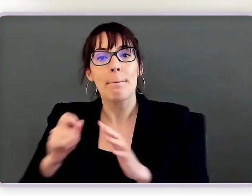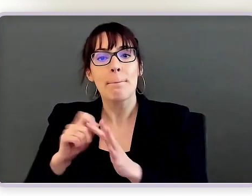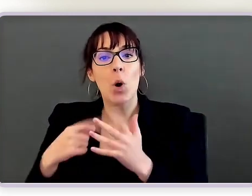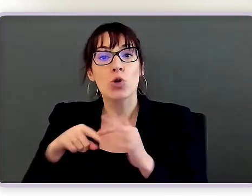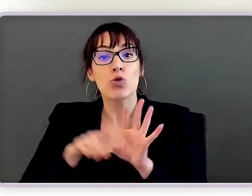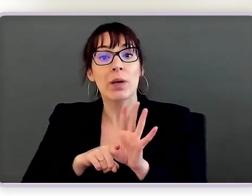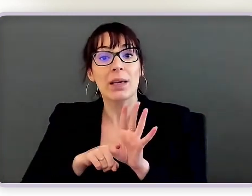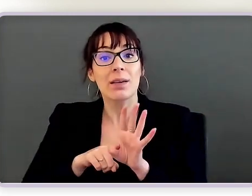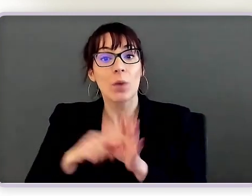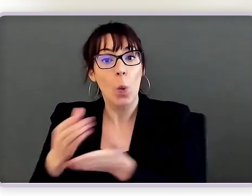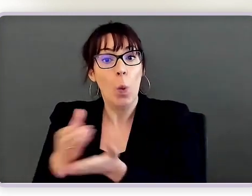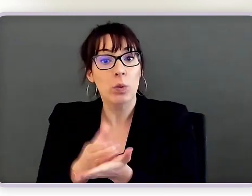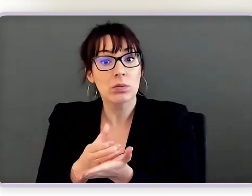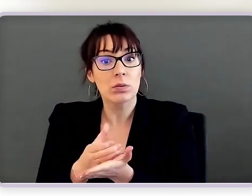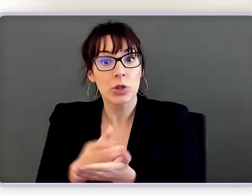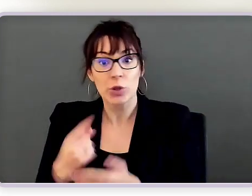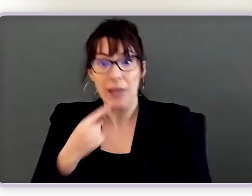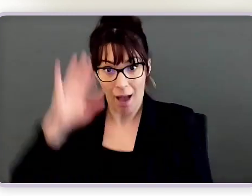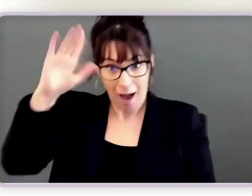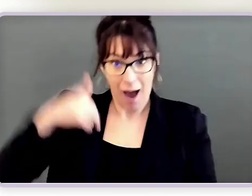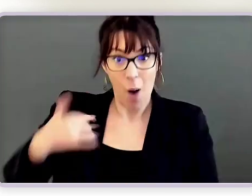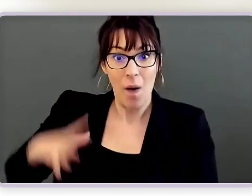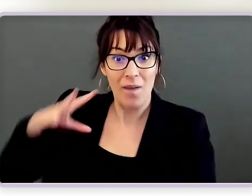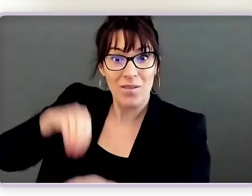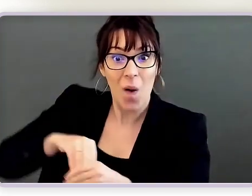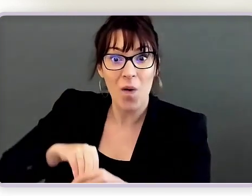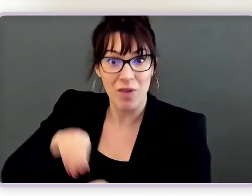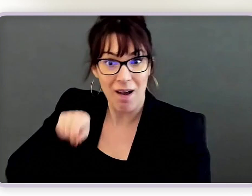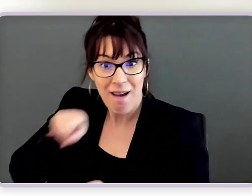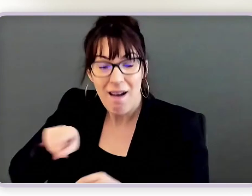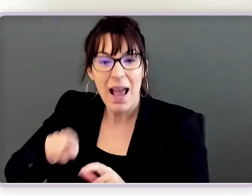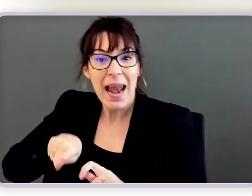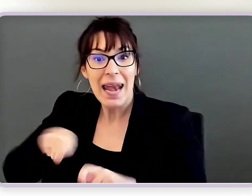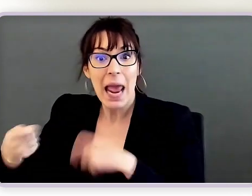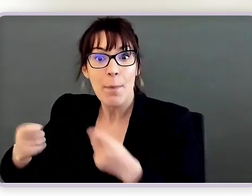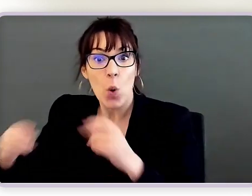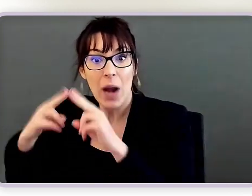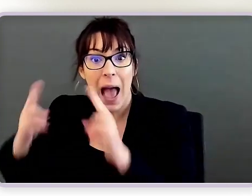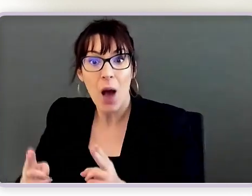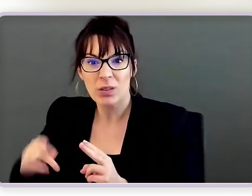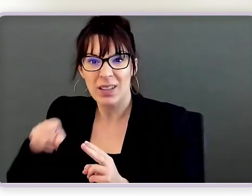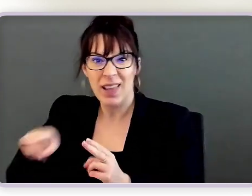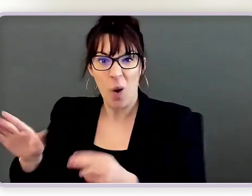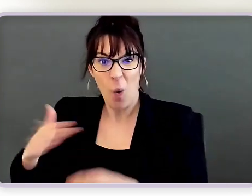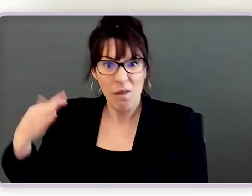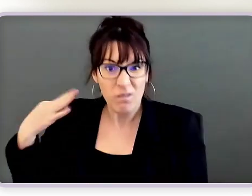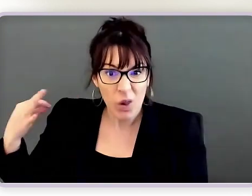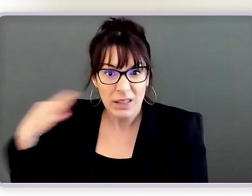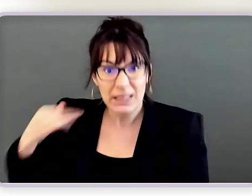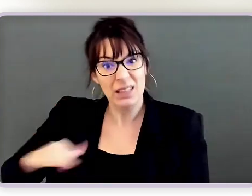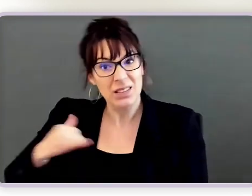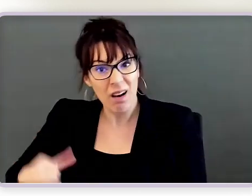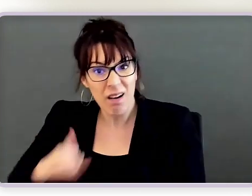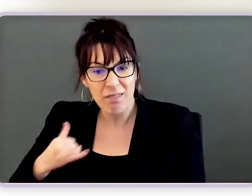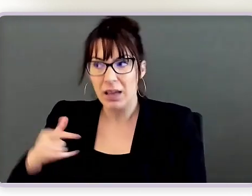interpreter. So neighbourhood houses are usually voluntary, they don't have any money, and the Auslan interpreter